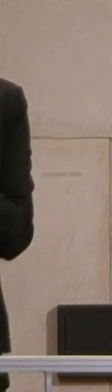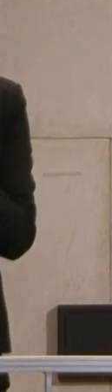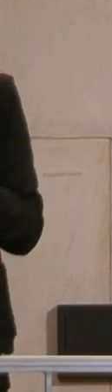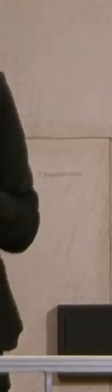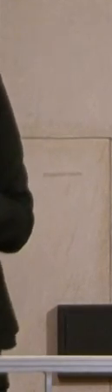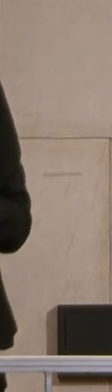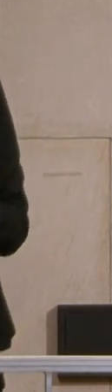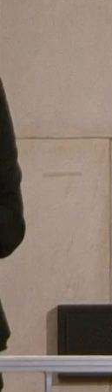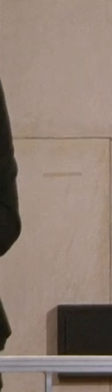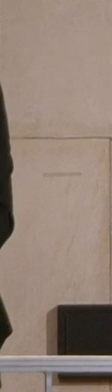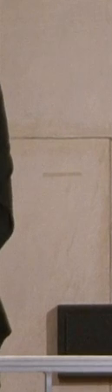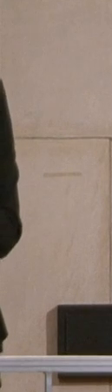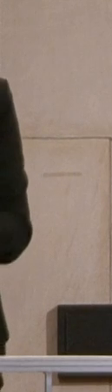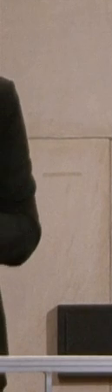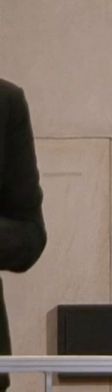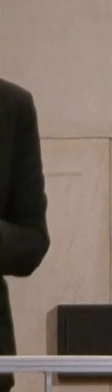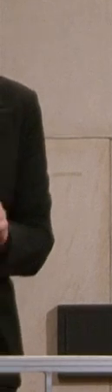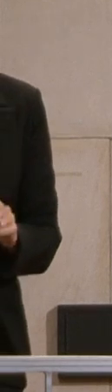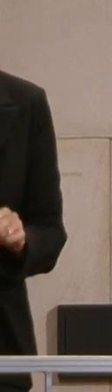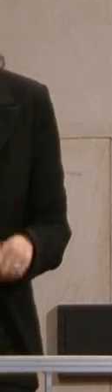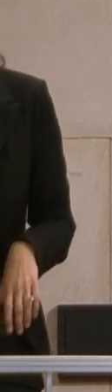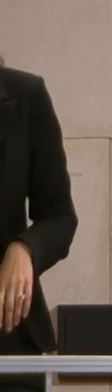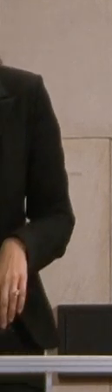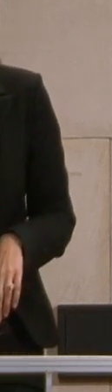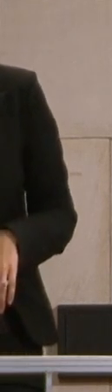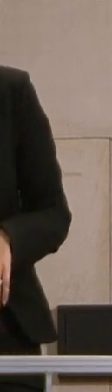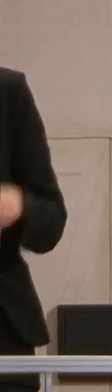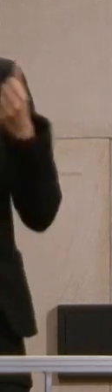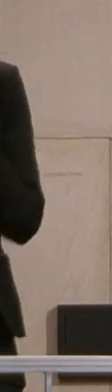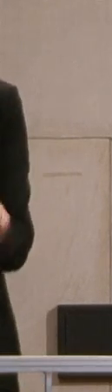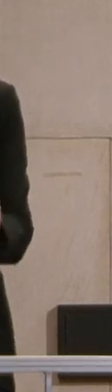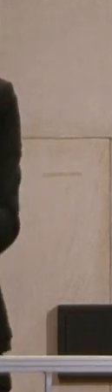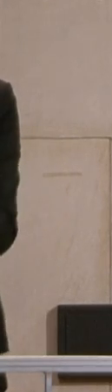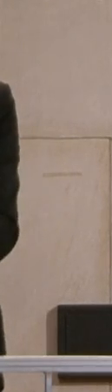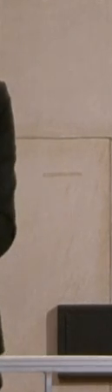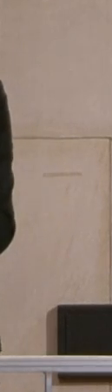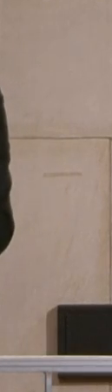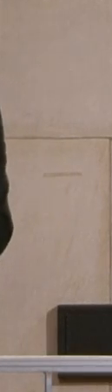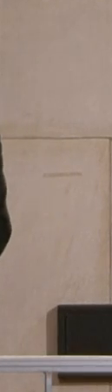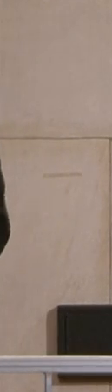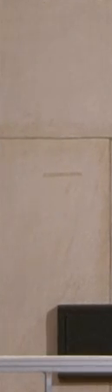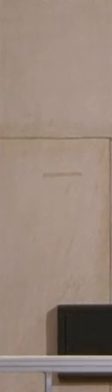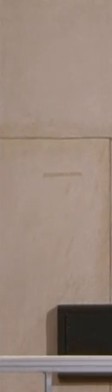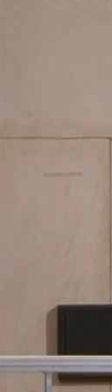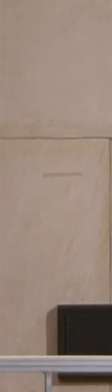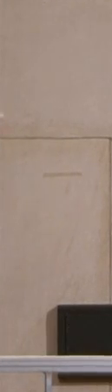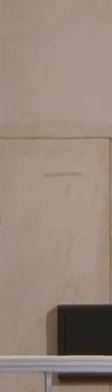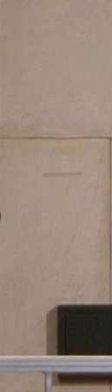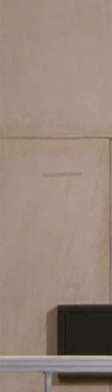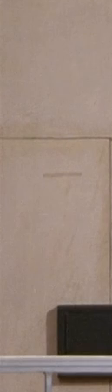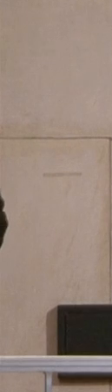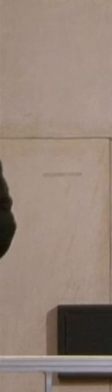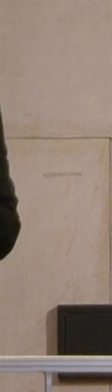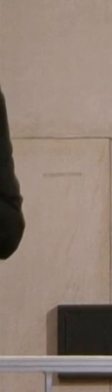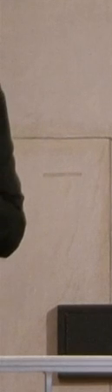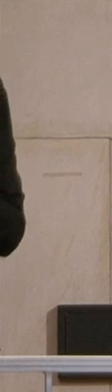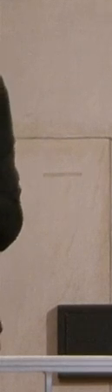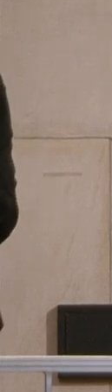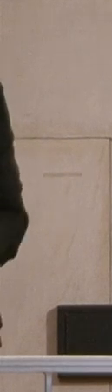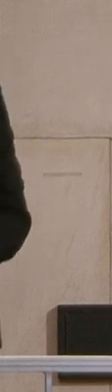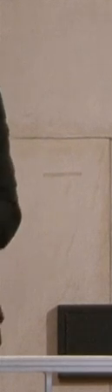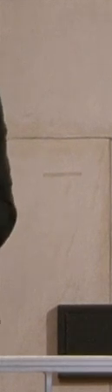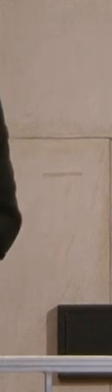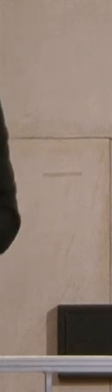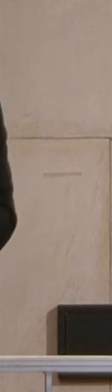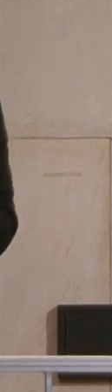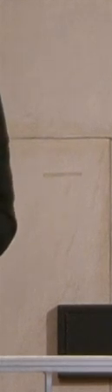transgender girl in Tennessee. This mom was trying really hard to understand her daughter, but she was really struggling and having a